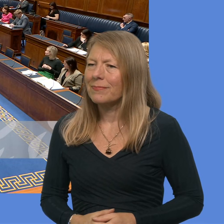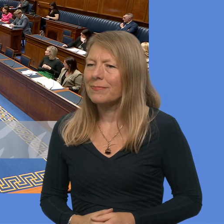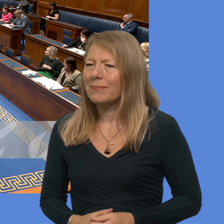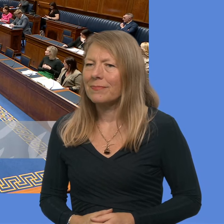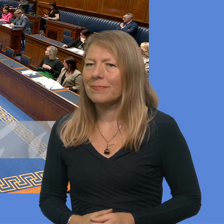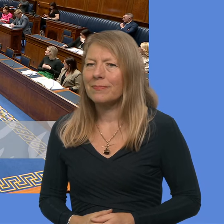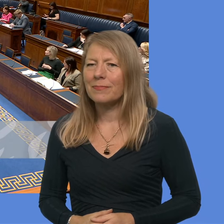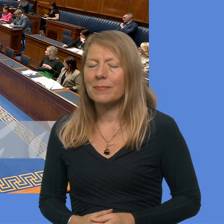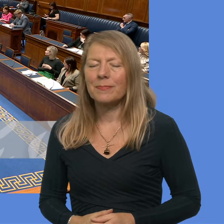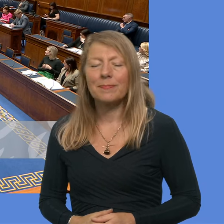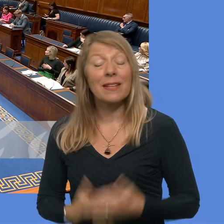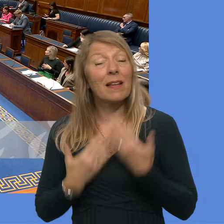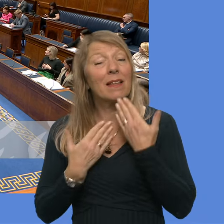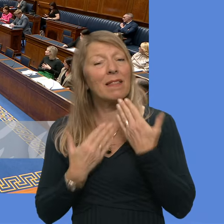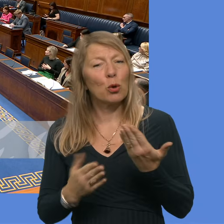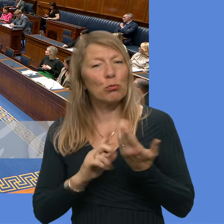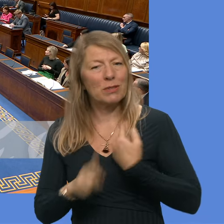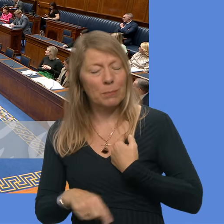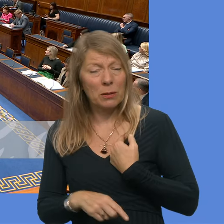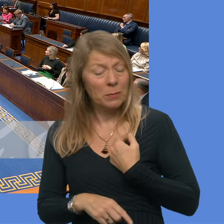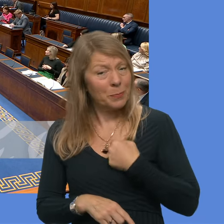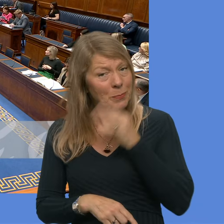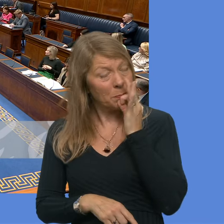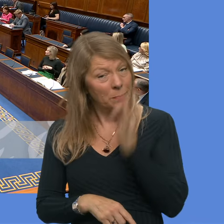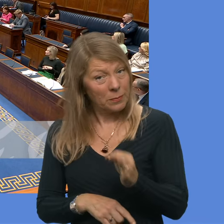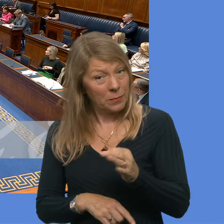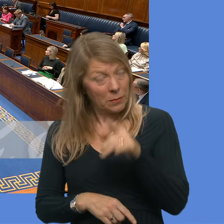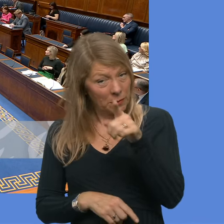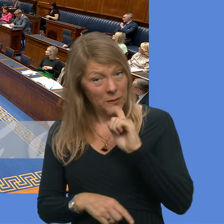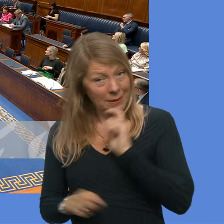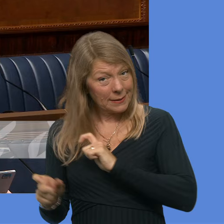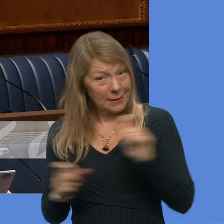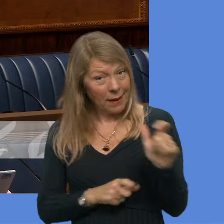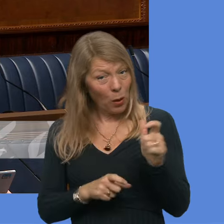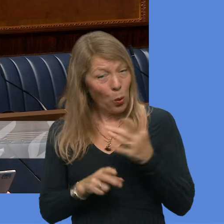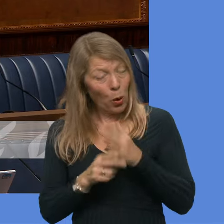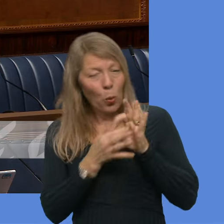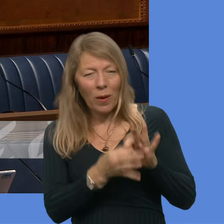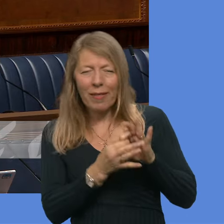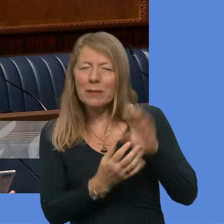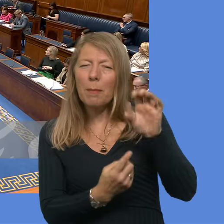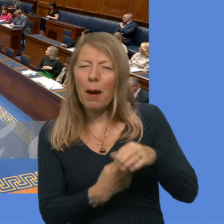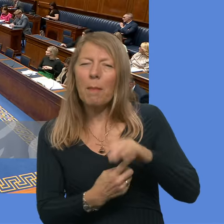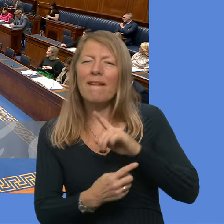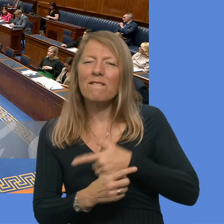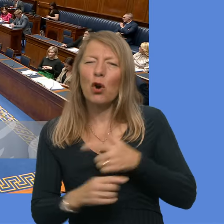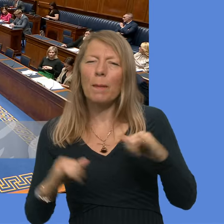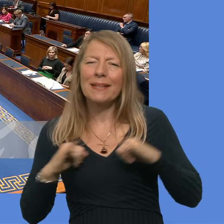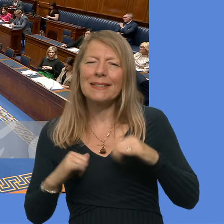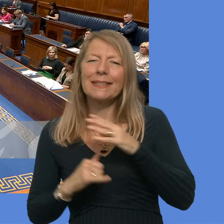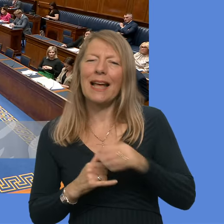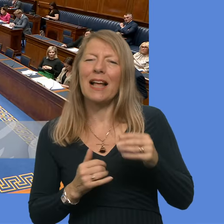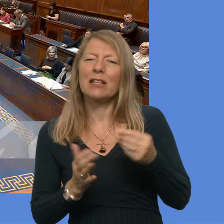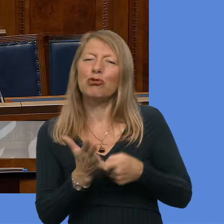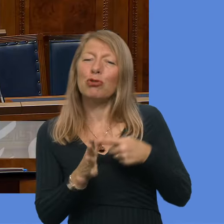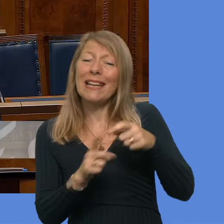his response. Will the Minister confirm if he will commit to working closely with the Department for Business and Trade on this matter? Mr. We will work